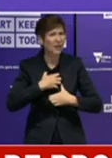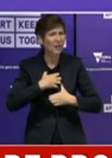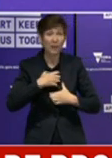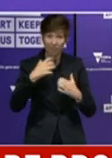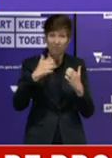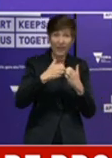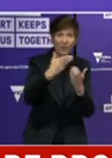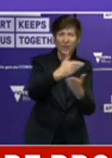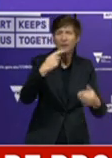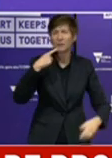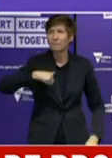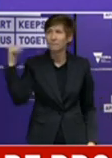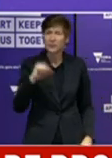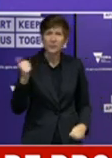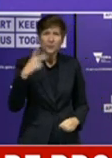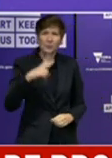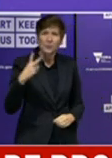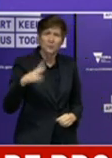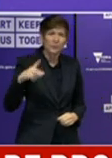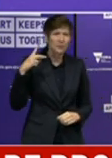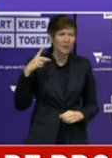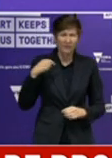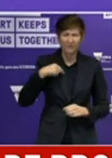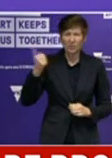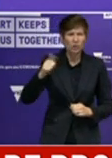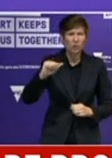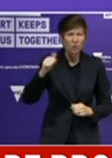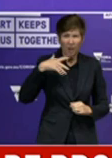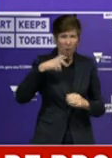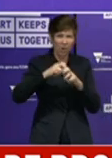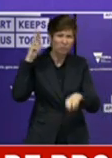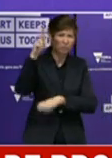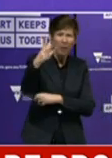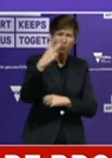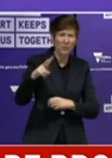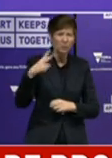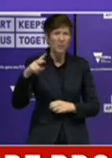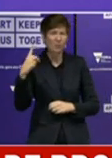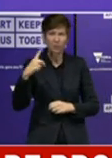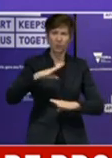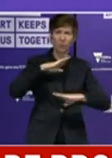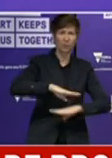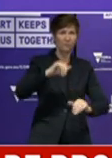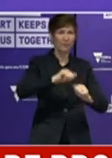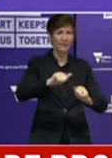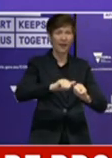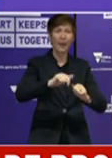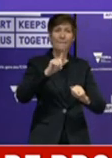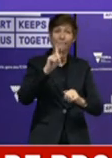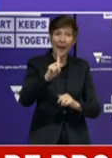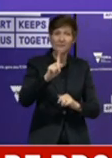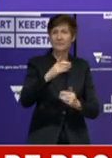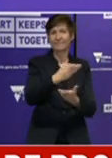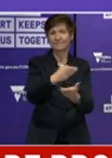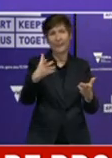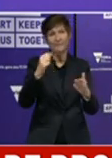has not been a good year. It has been a very, very challenging year. But we're at our best when we see these things through and when we're united